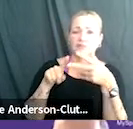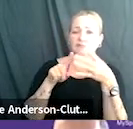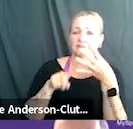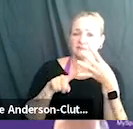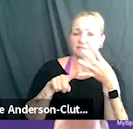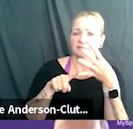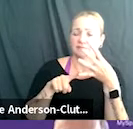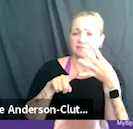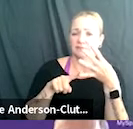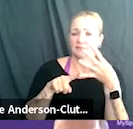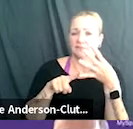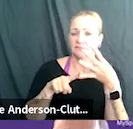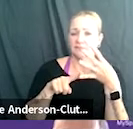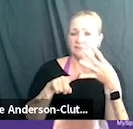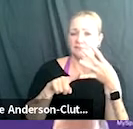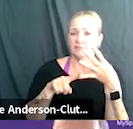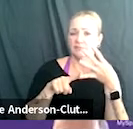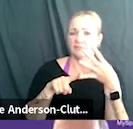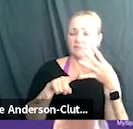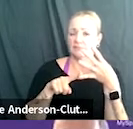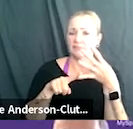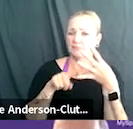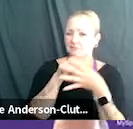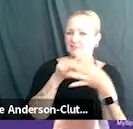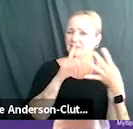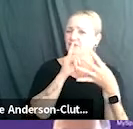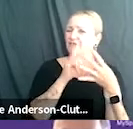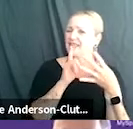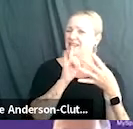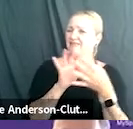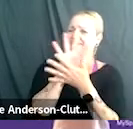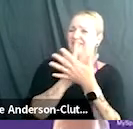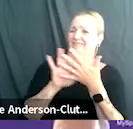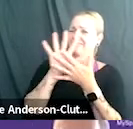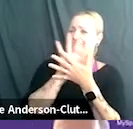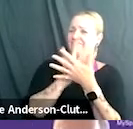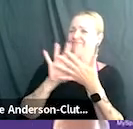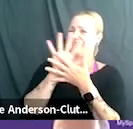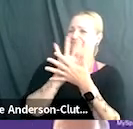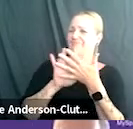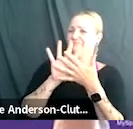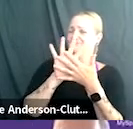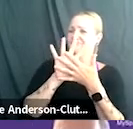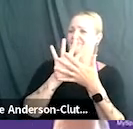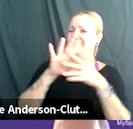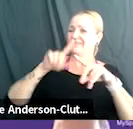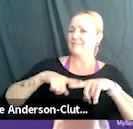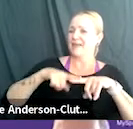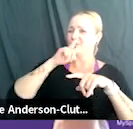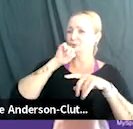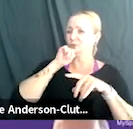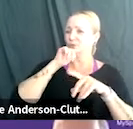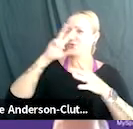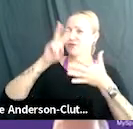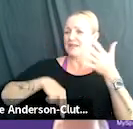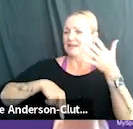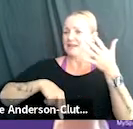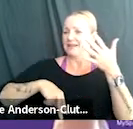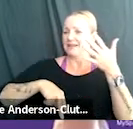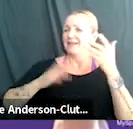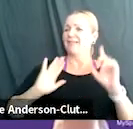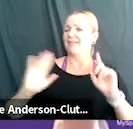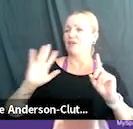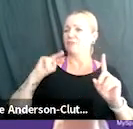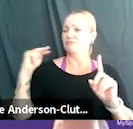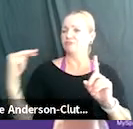bizarre responses to various aspects of the environment is also a very vague and really open to interpretation statement. But you can see that even